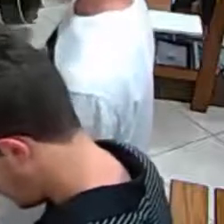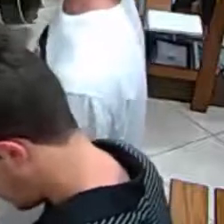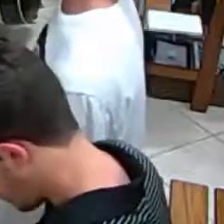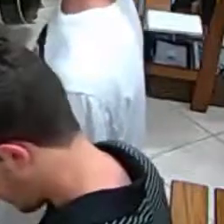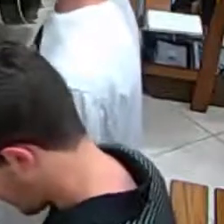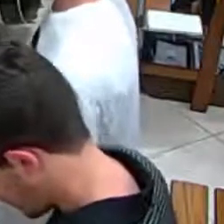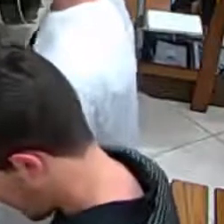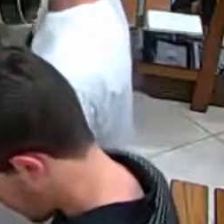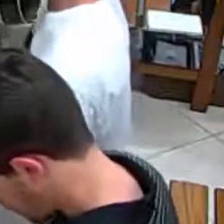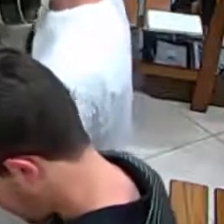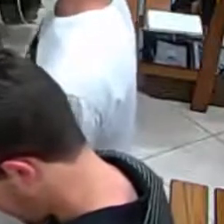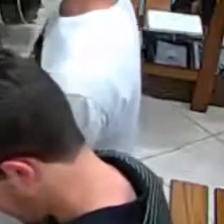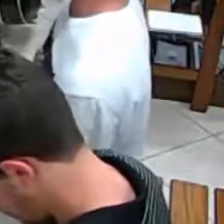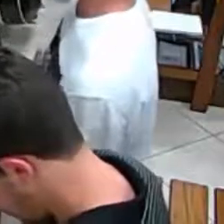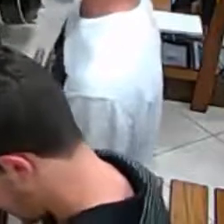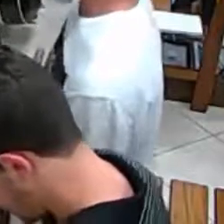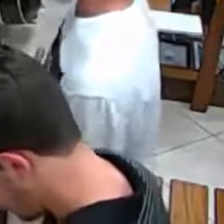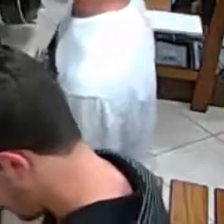our fasting,